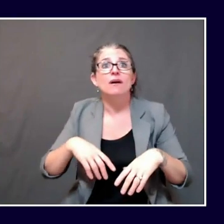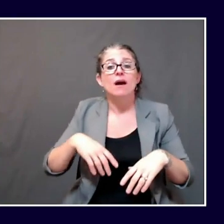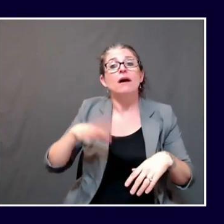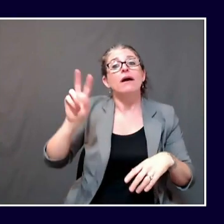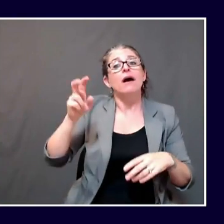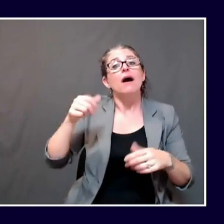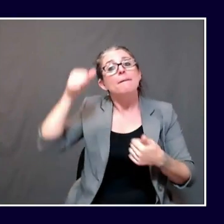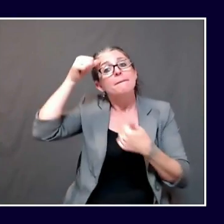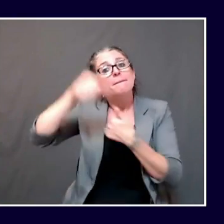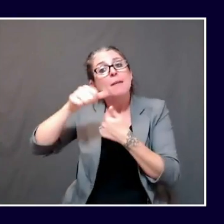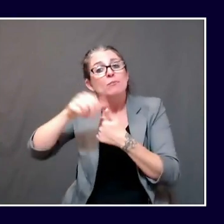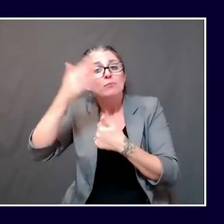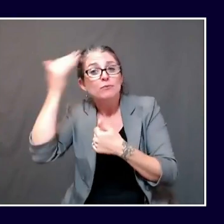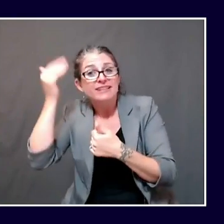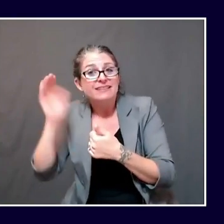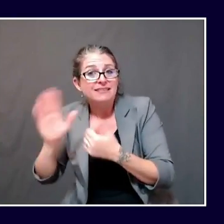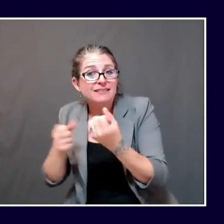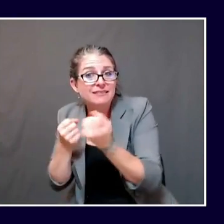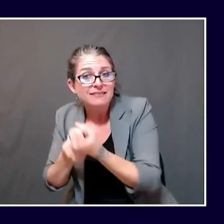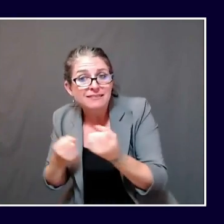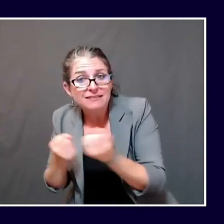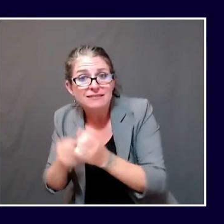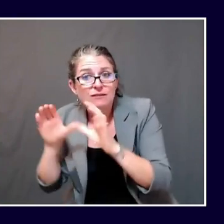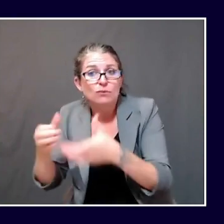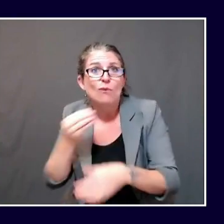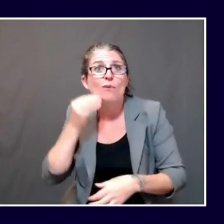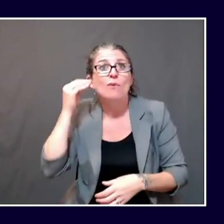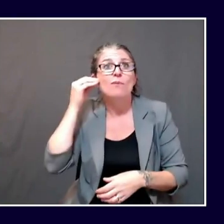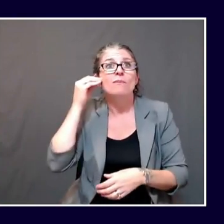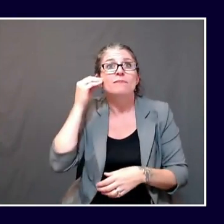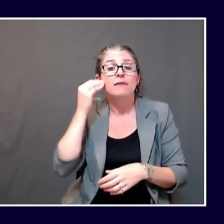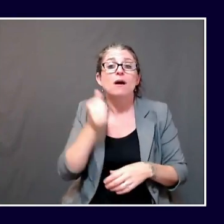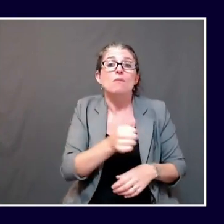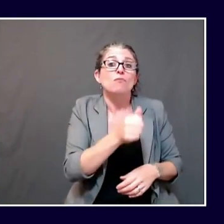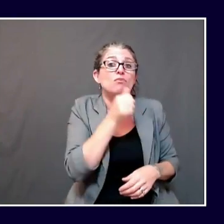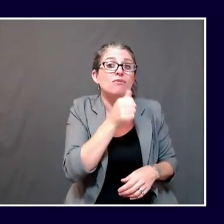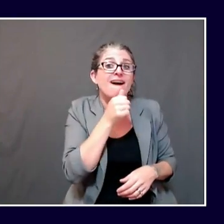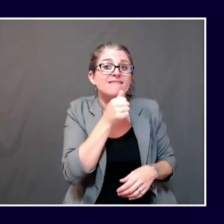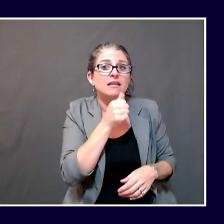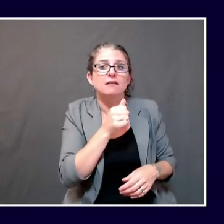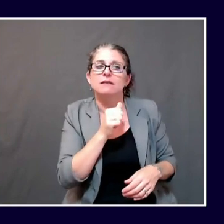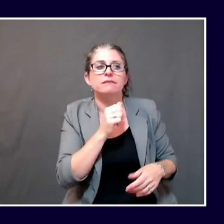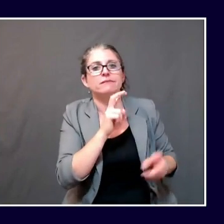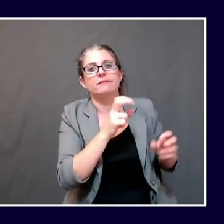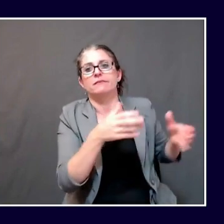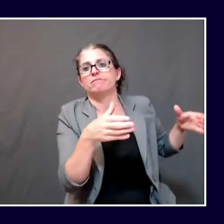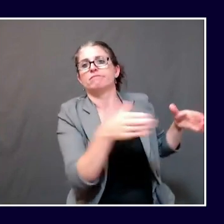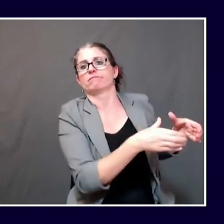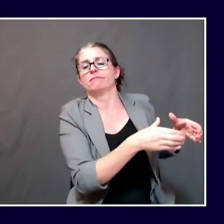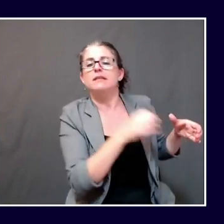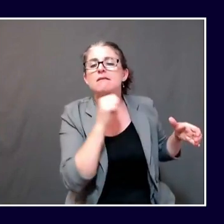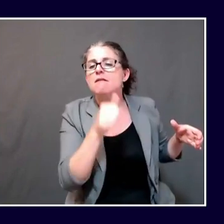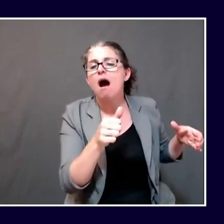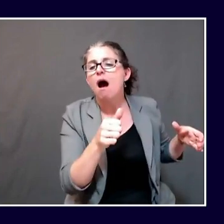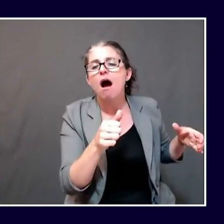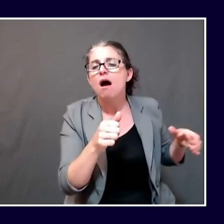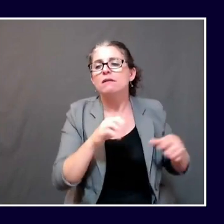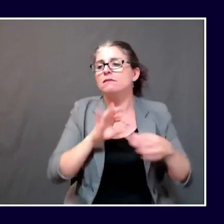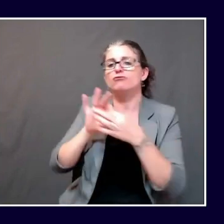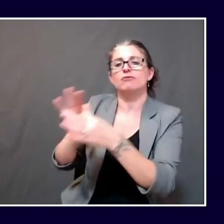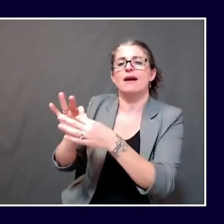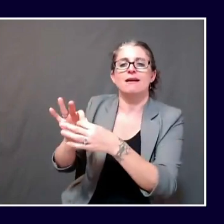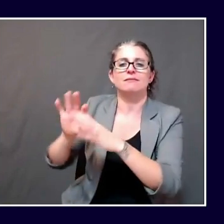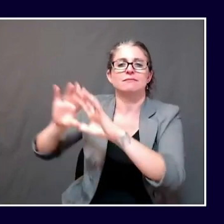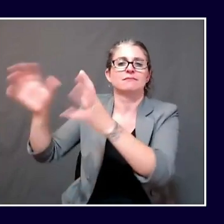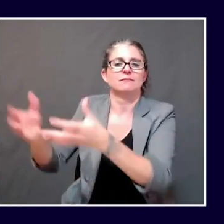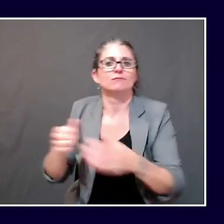non-medical institutions. More than 10,000 Maine people live in these settings, many with underlying health conditions